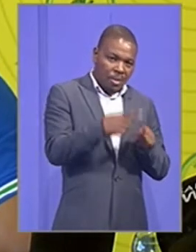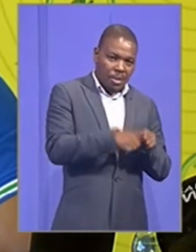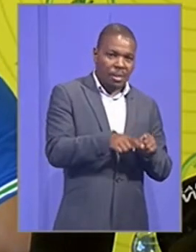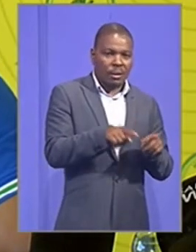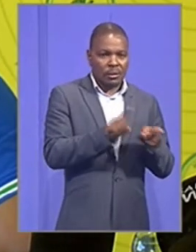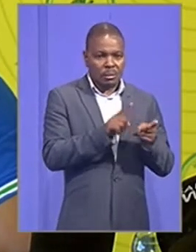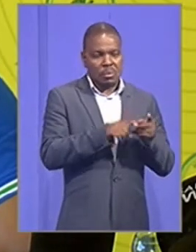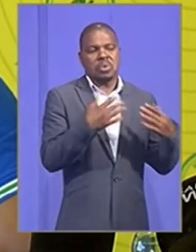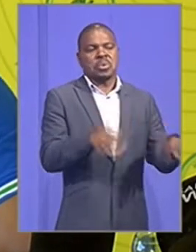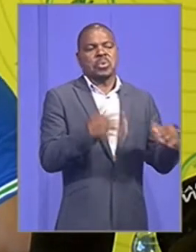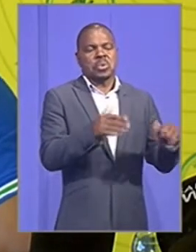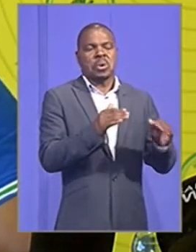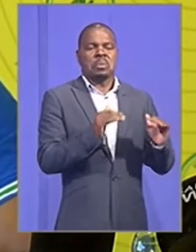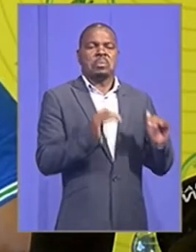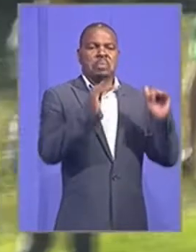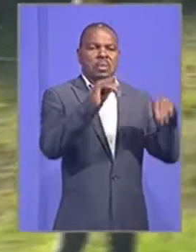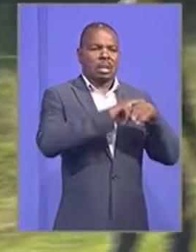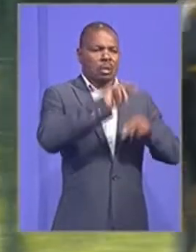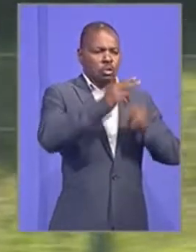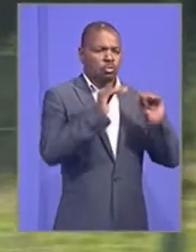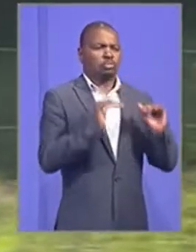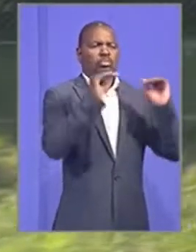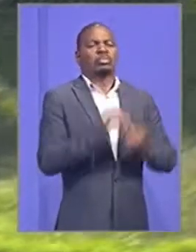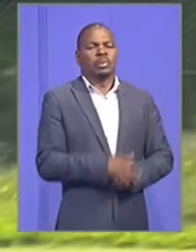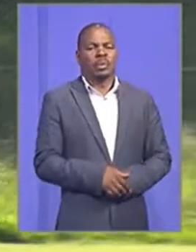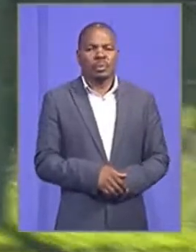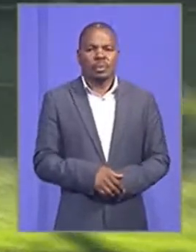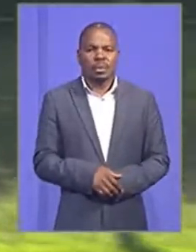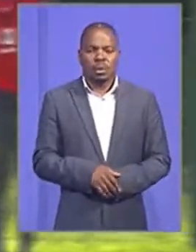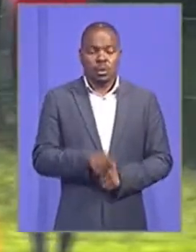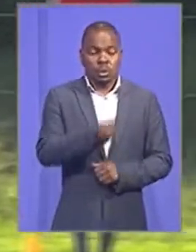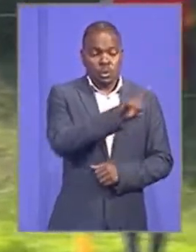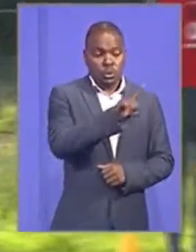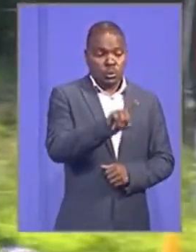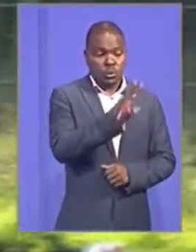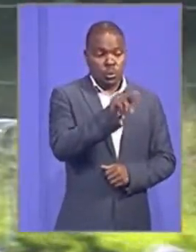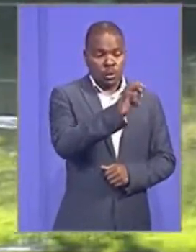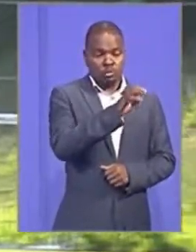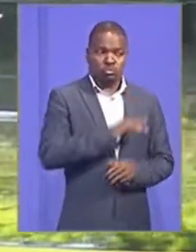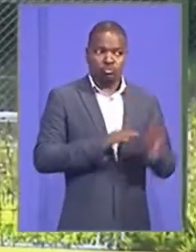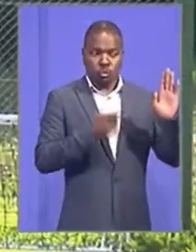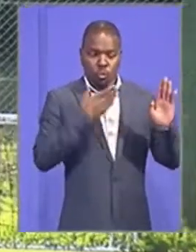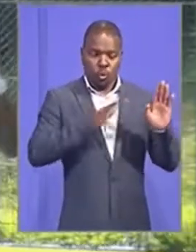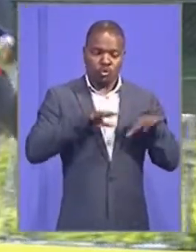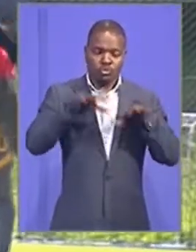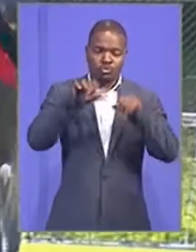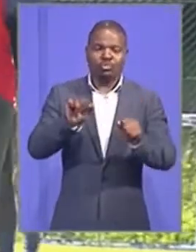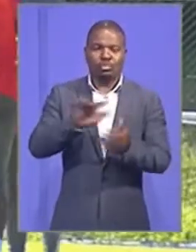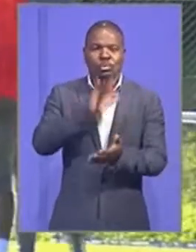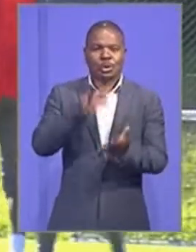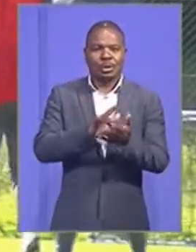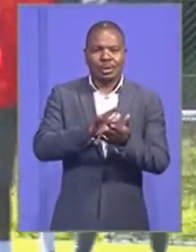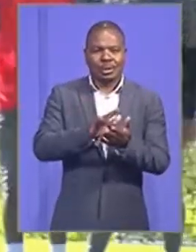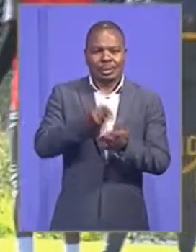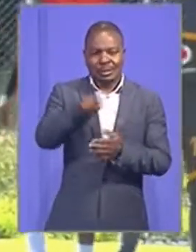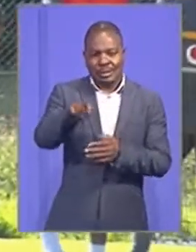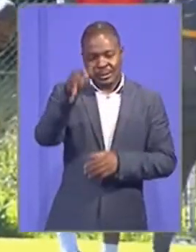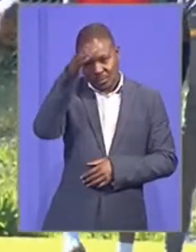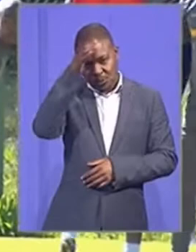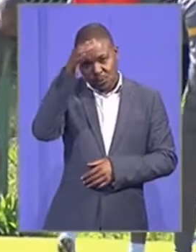improved significantly in a very short space of time. Zwane o phamisitse letsoho la hae ho nka bokwetlisi ba sehlopha sa Chiefs o